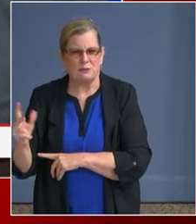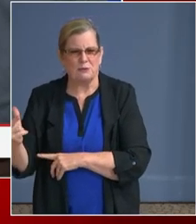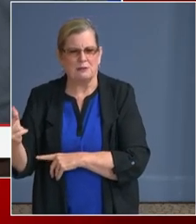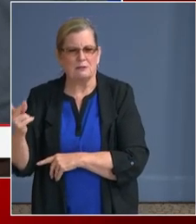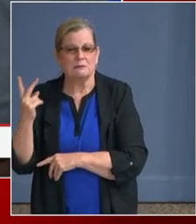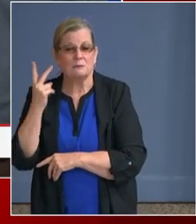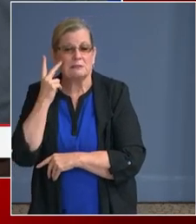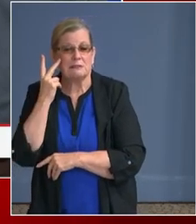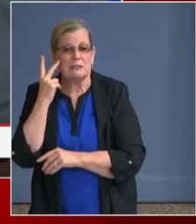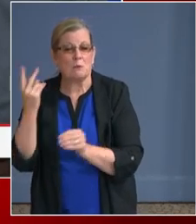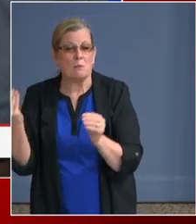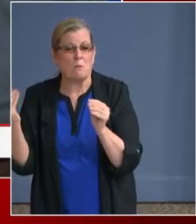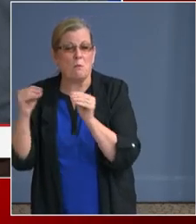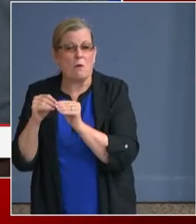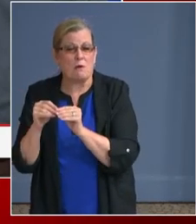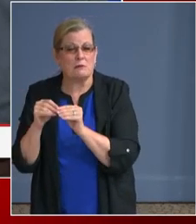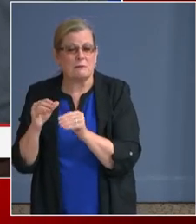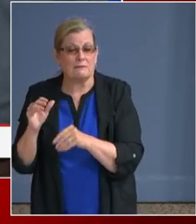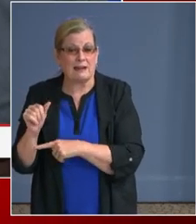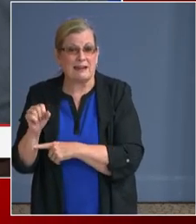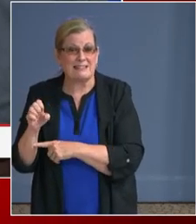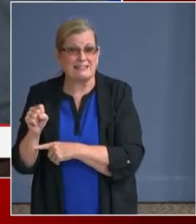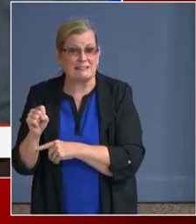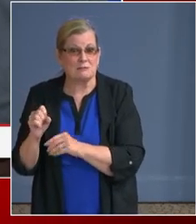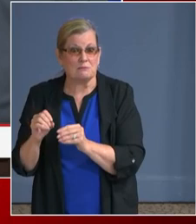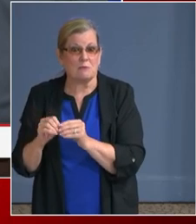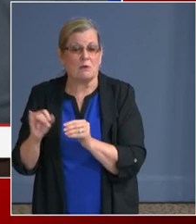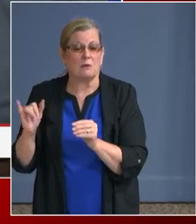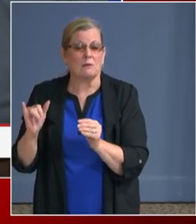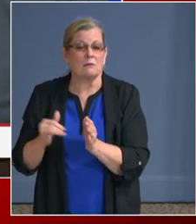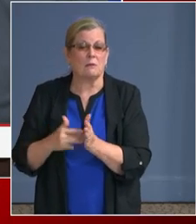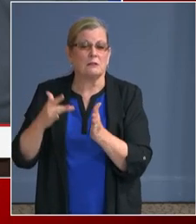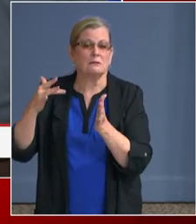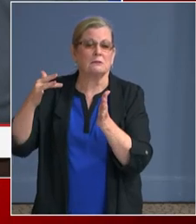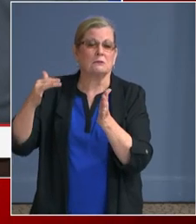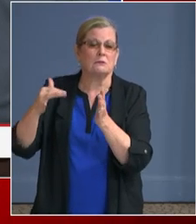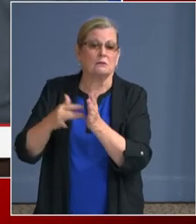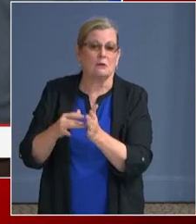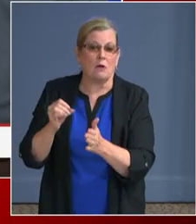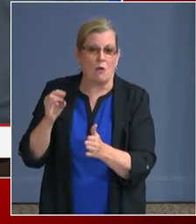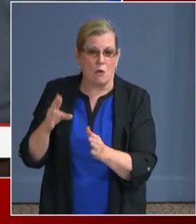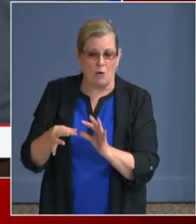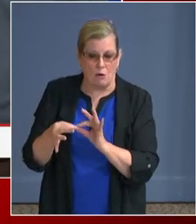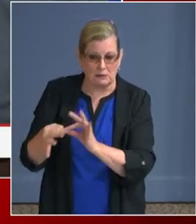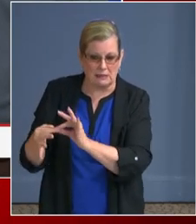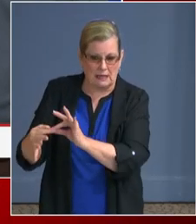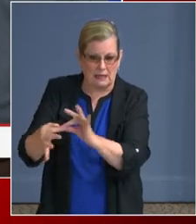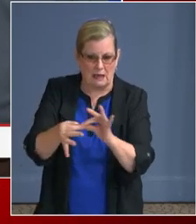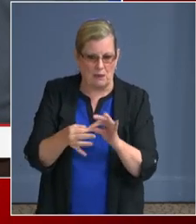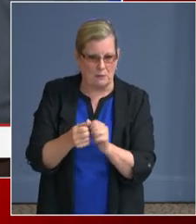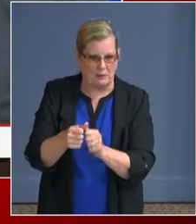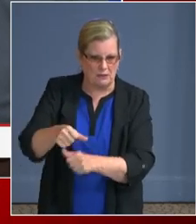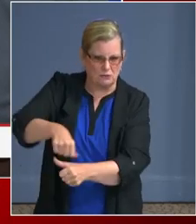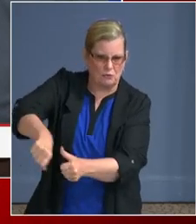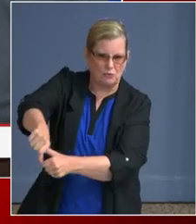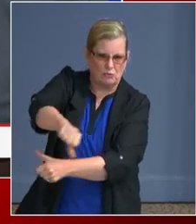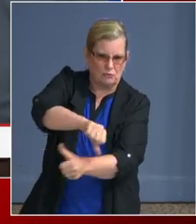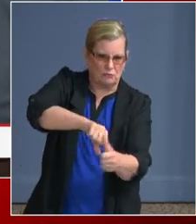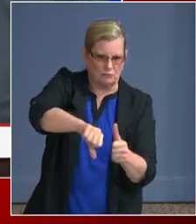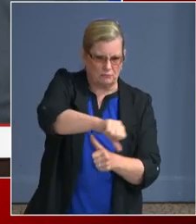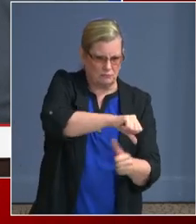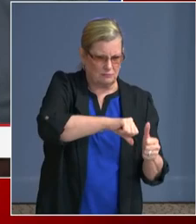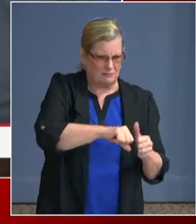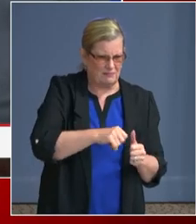of our cases being sporadic or connected to each other. It's difficult to